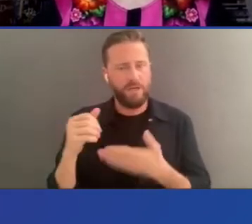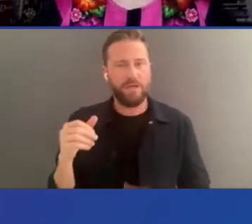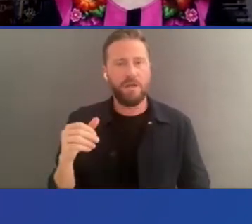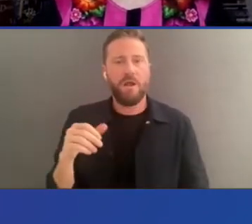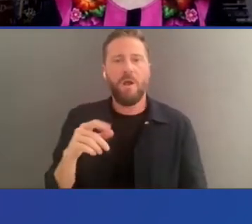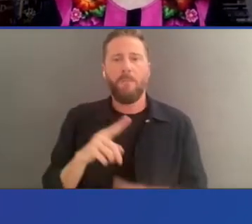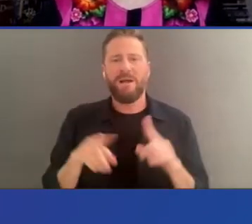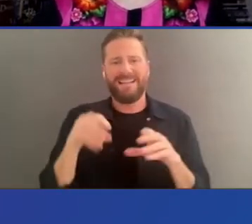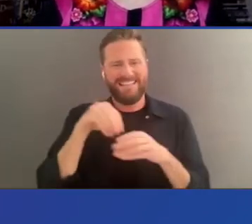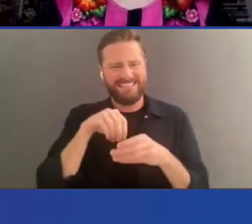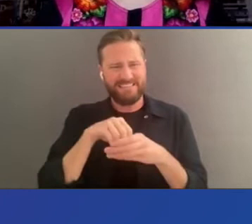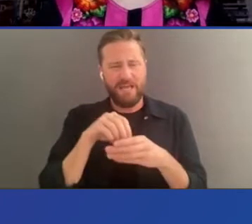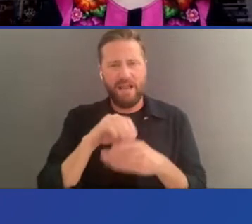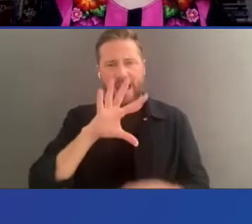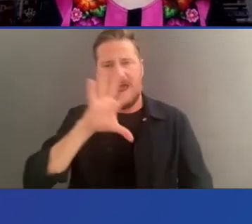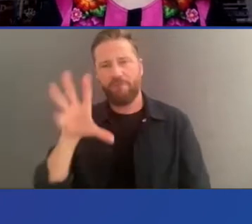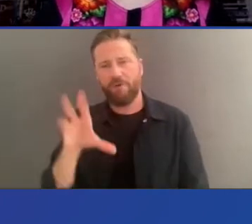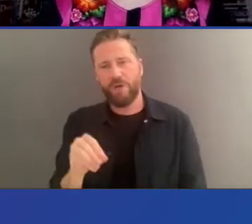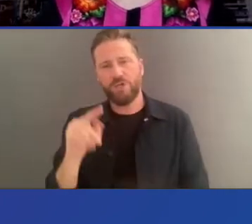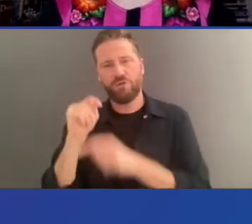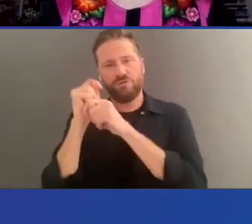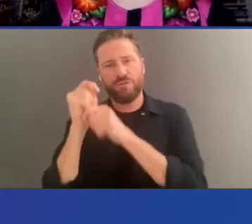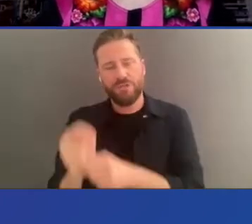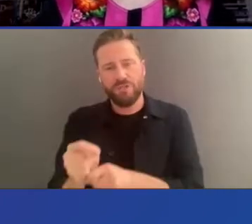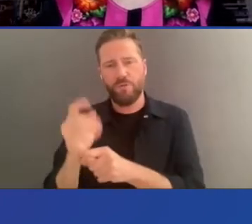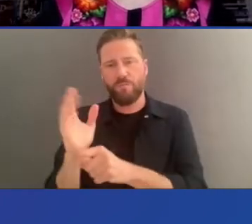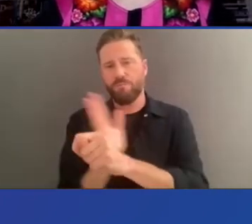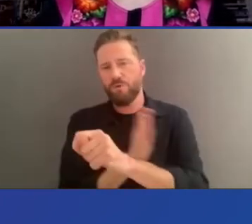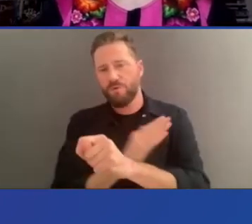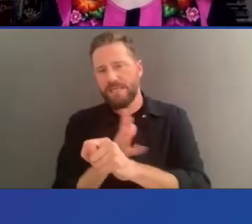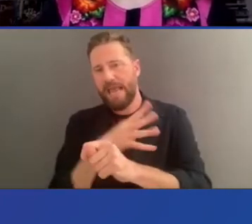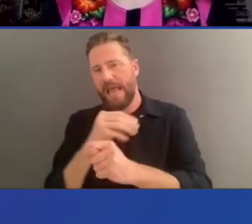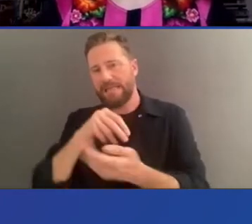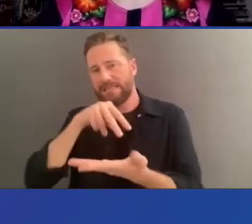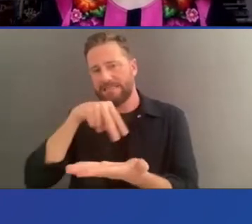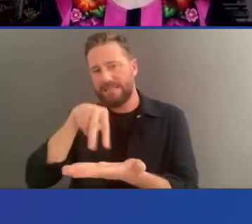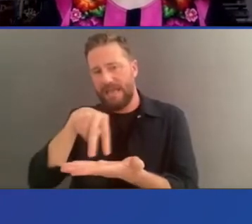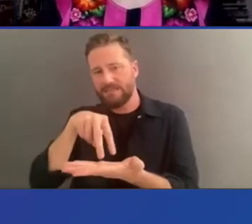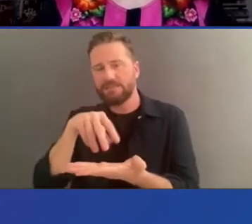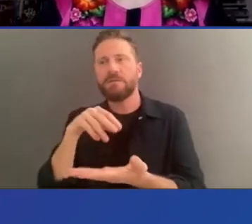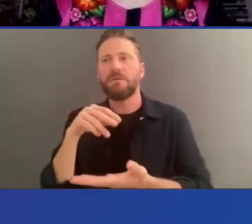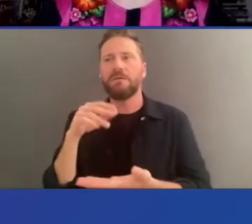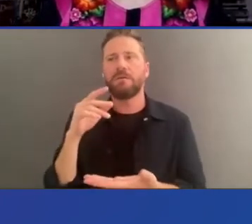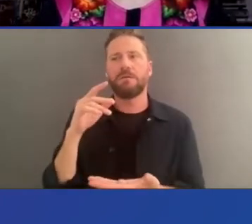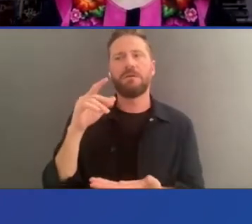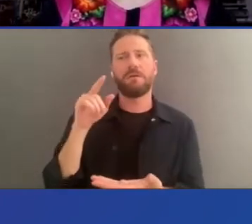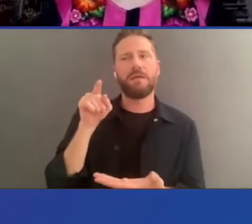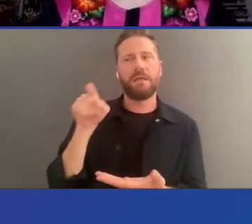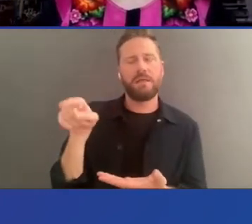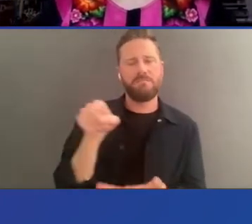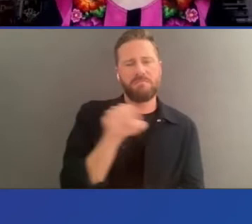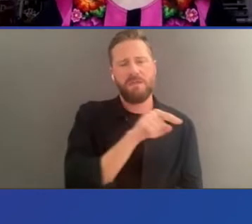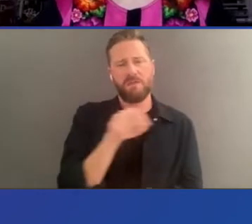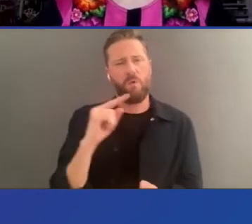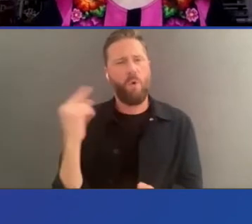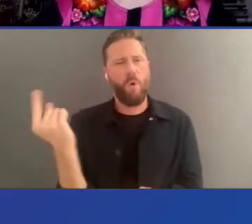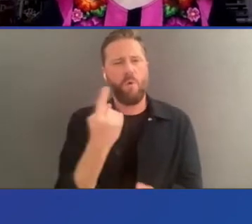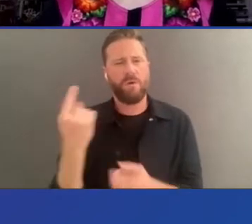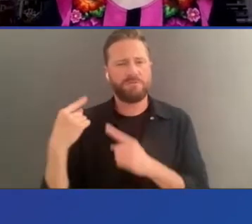African traditional African music and dance, it has always